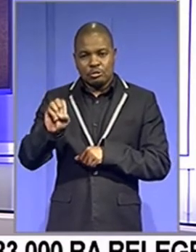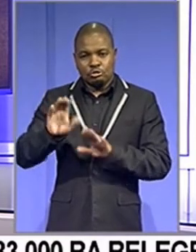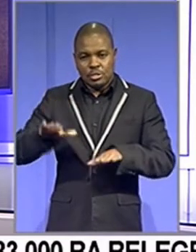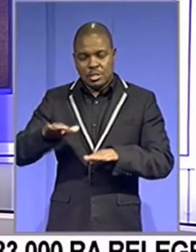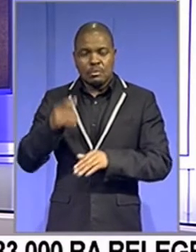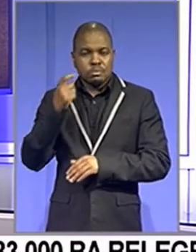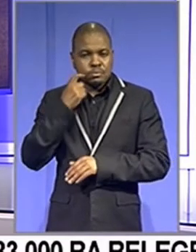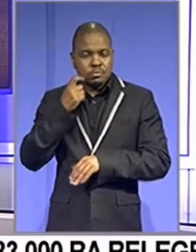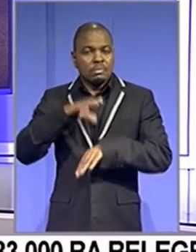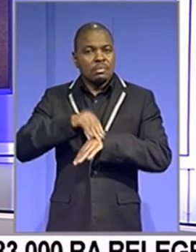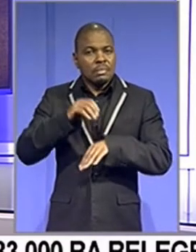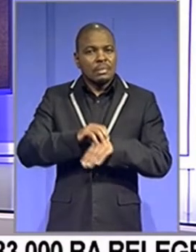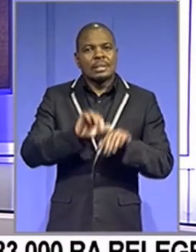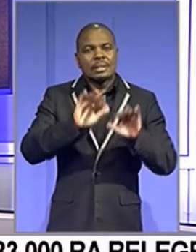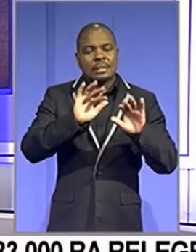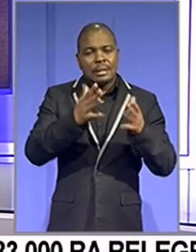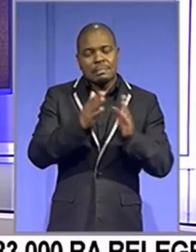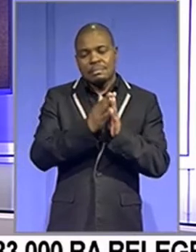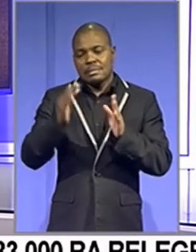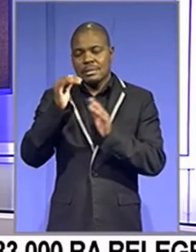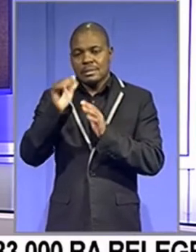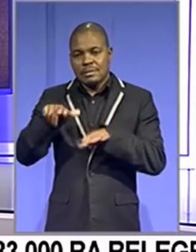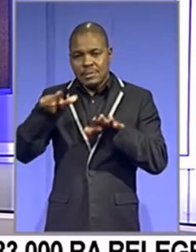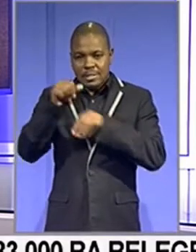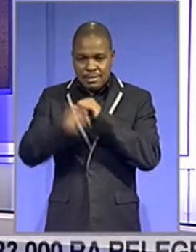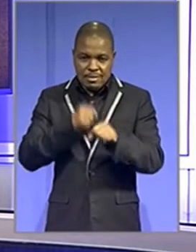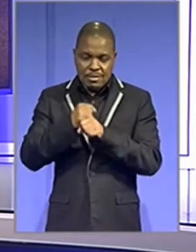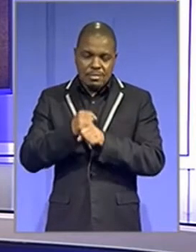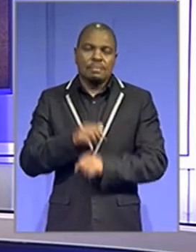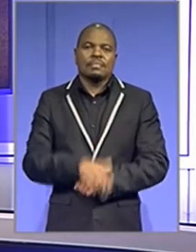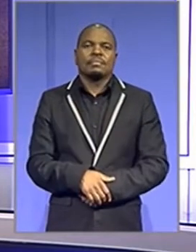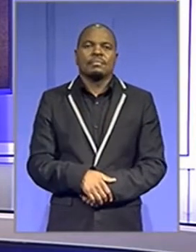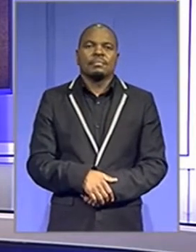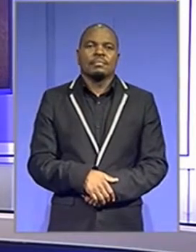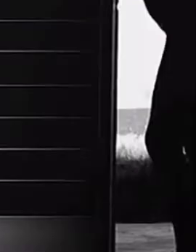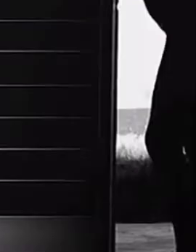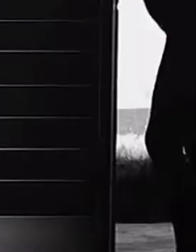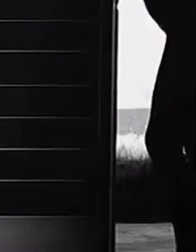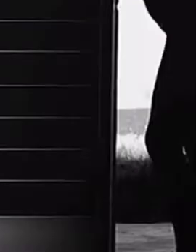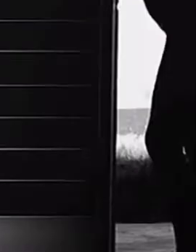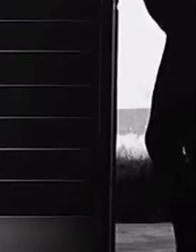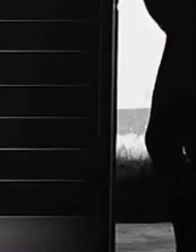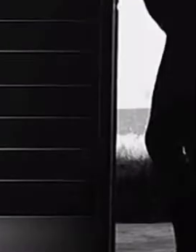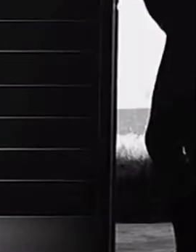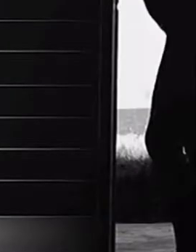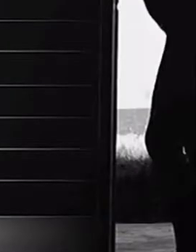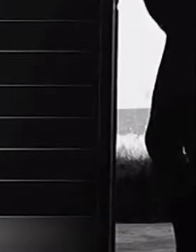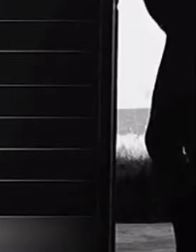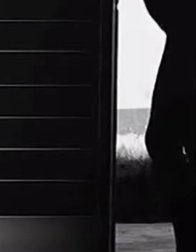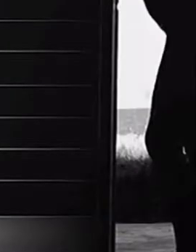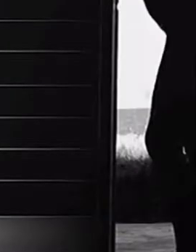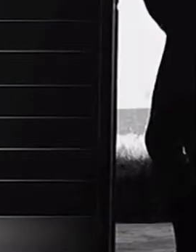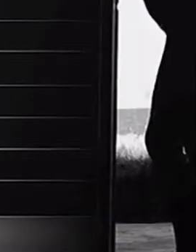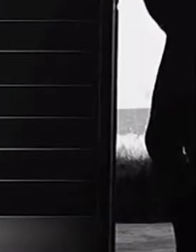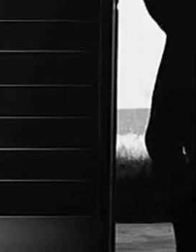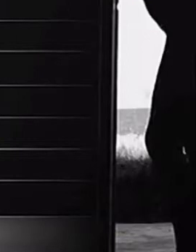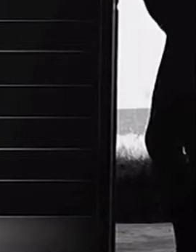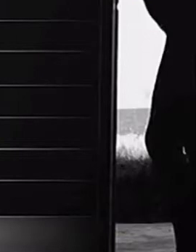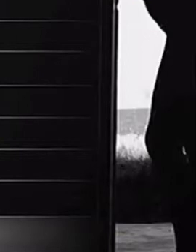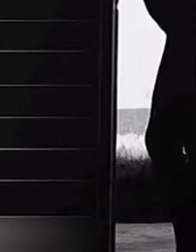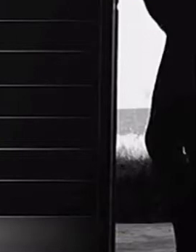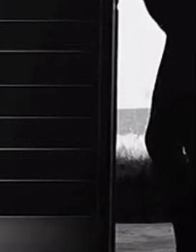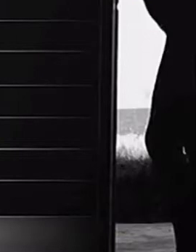18,550 ba magareng ga lesome le lesome-supa ba imilego. Profense ya Limpopo engwadisitse bana ba ka godimo ga dikete